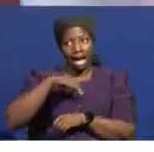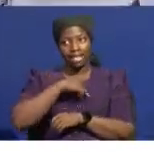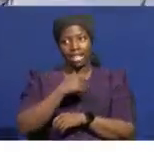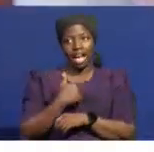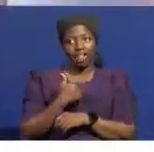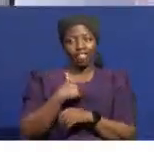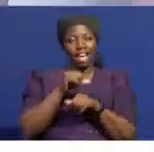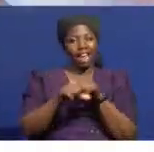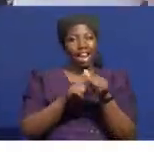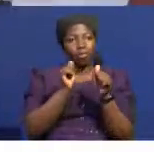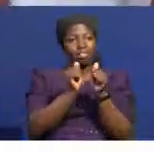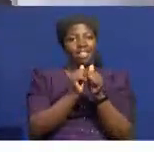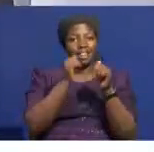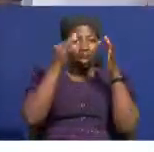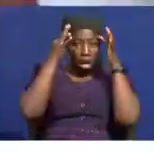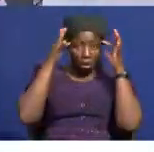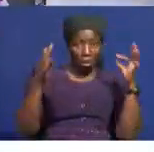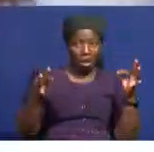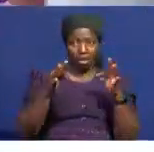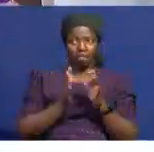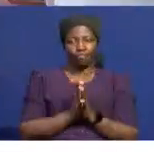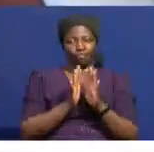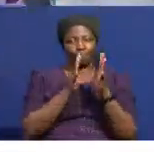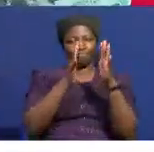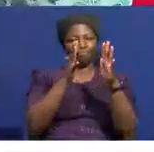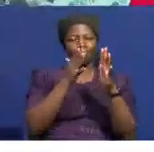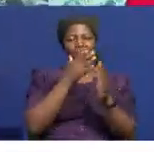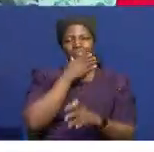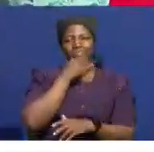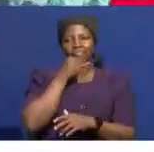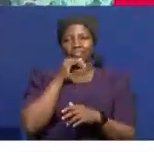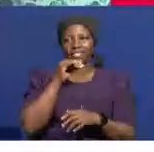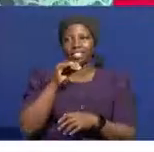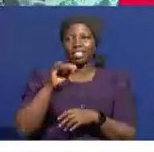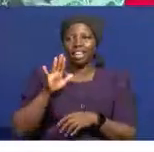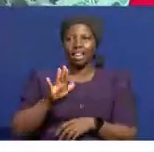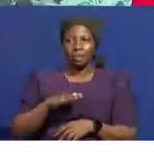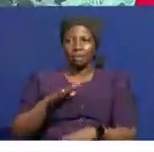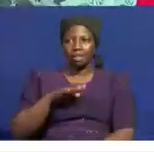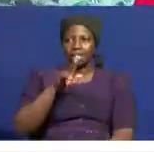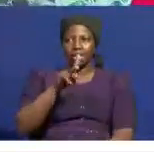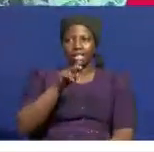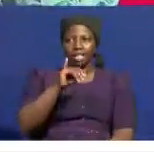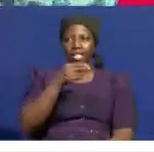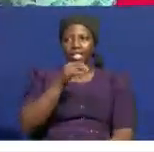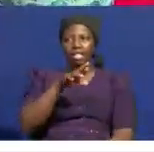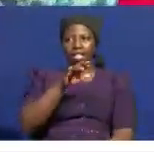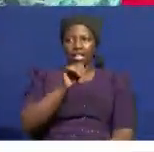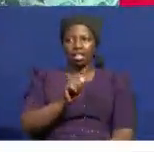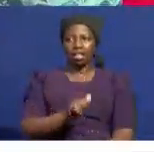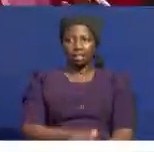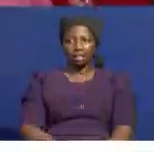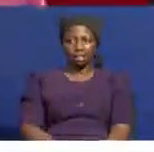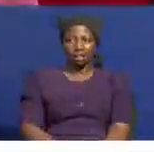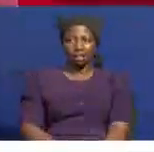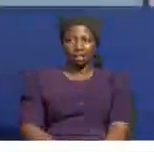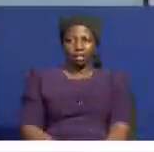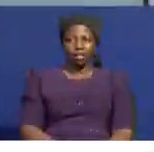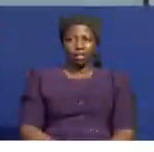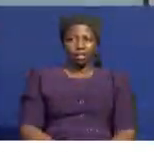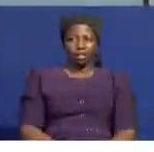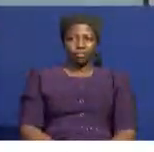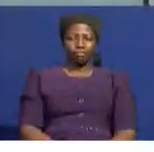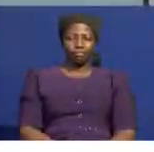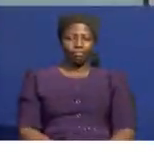hivi. Congratulations, Mr. and Mrs. Kihara. Kasi Chana Masha, Legends Edition.